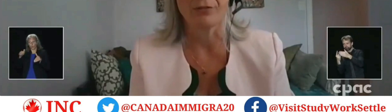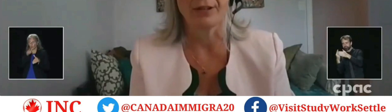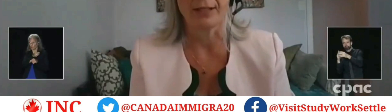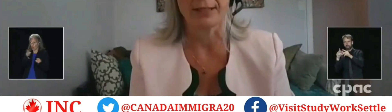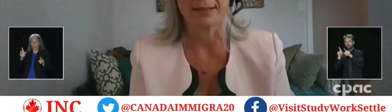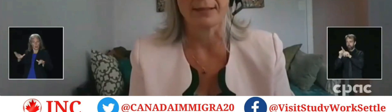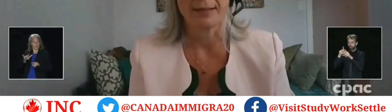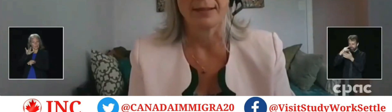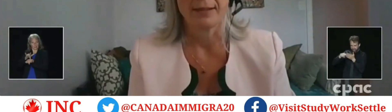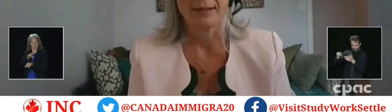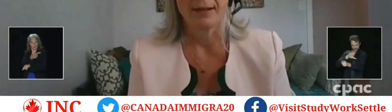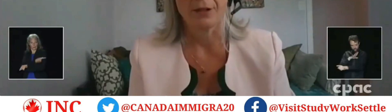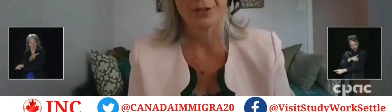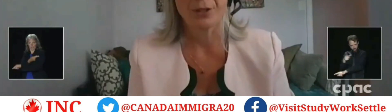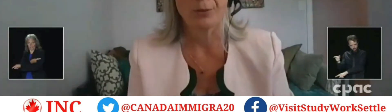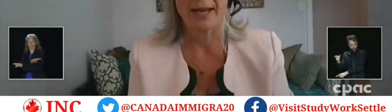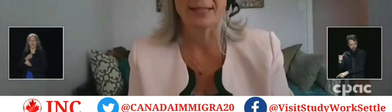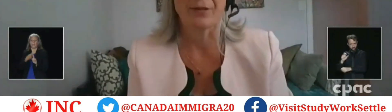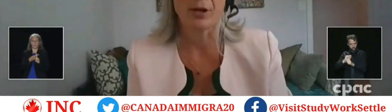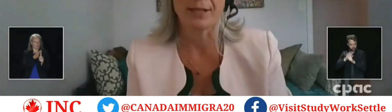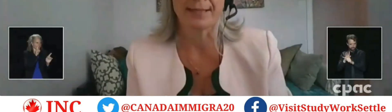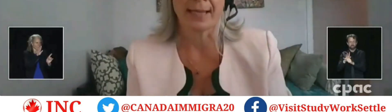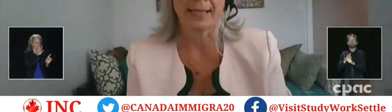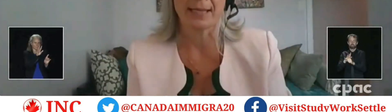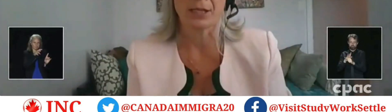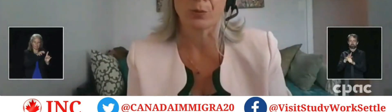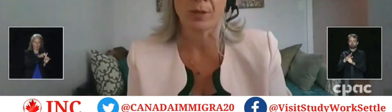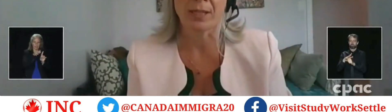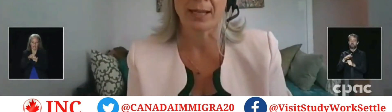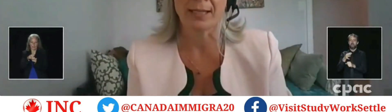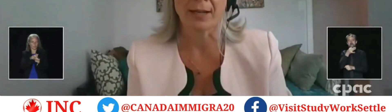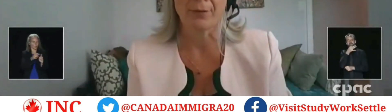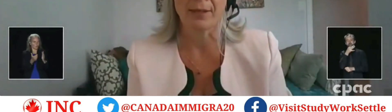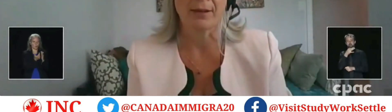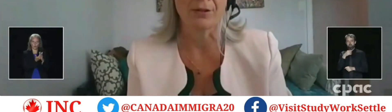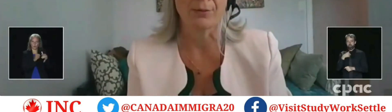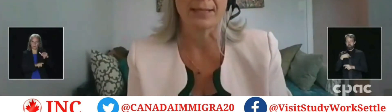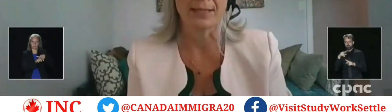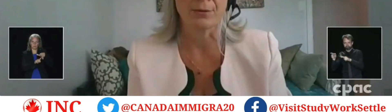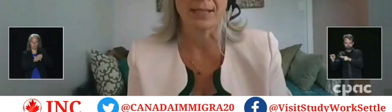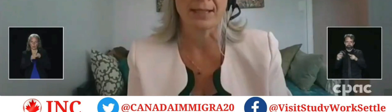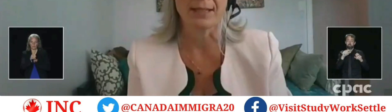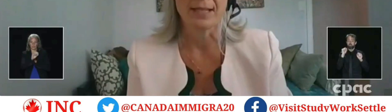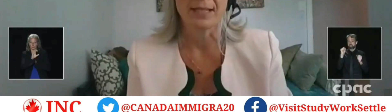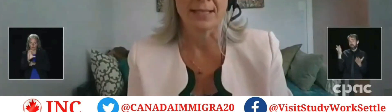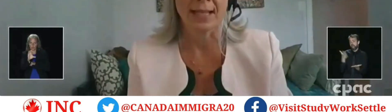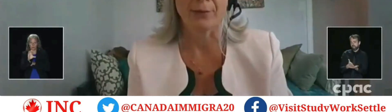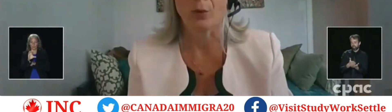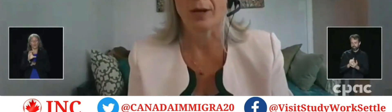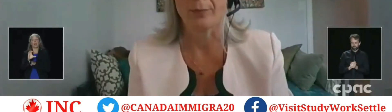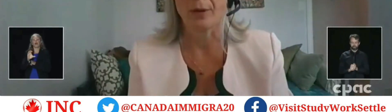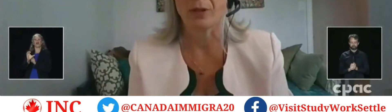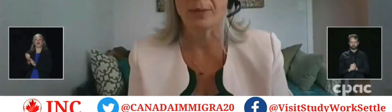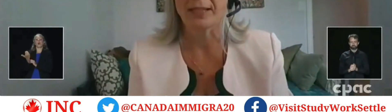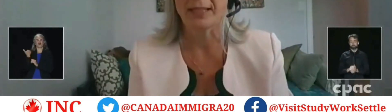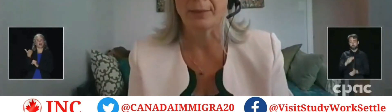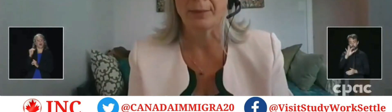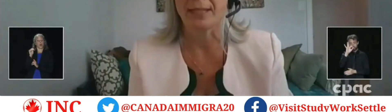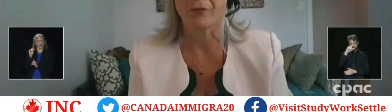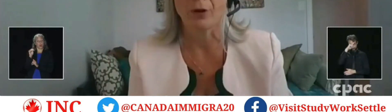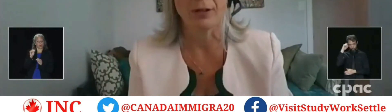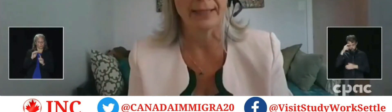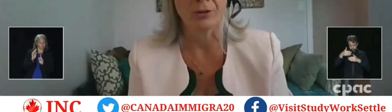track of new variants. Also, as of August 9th, the three-night government-authorized hotel stay requirement will